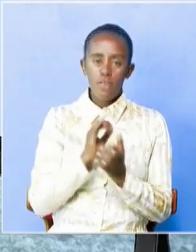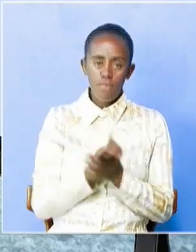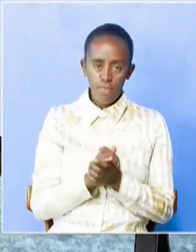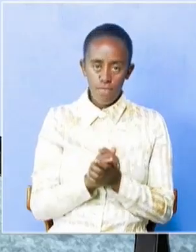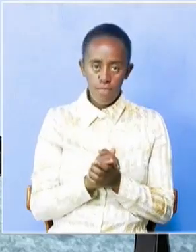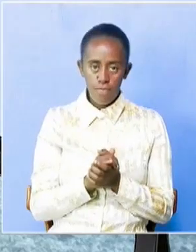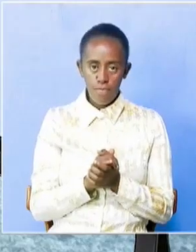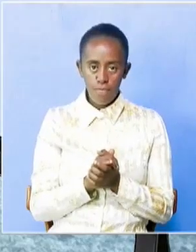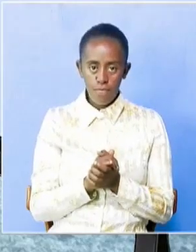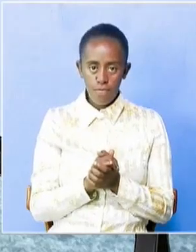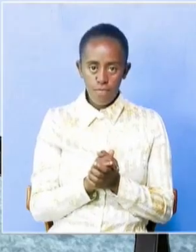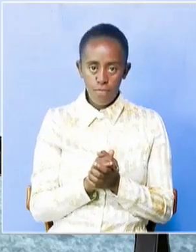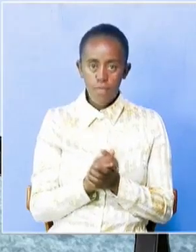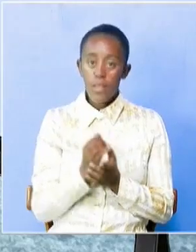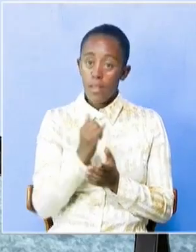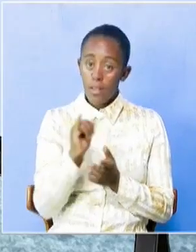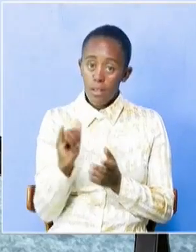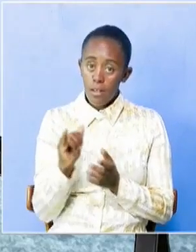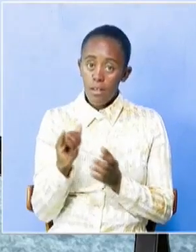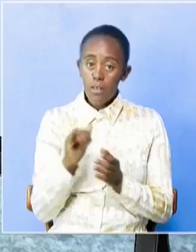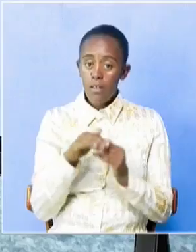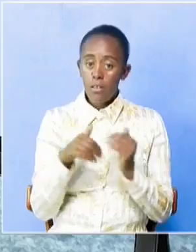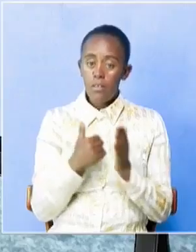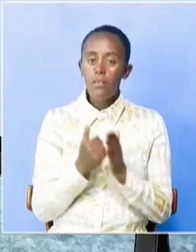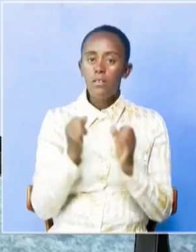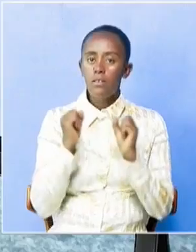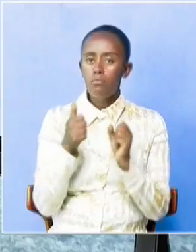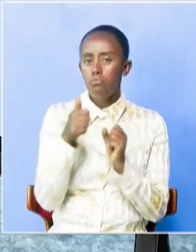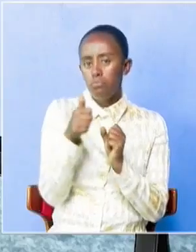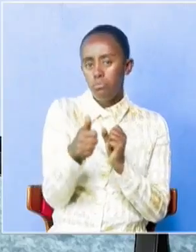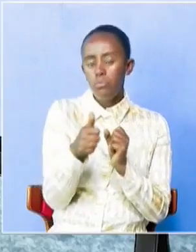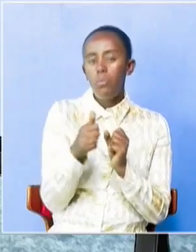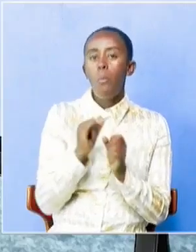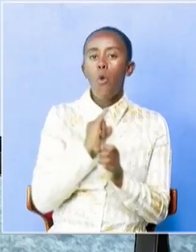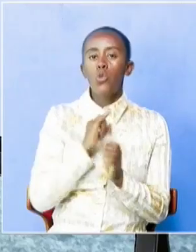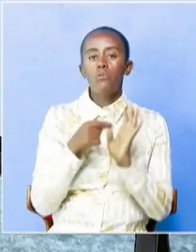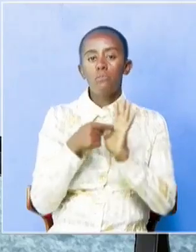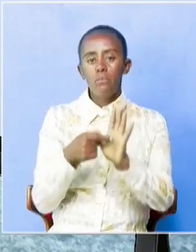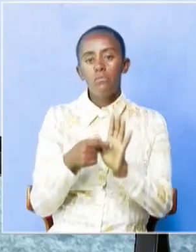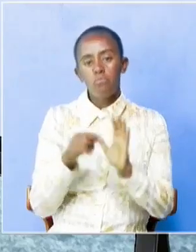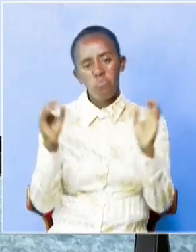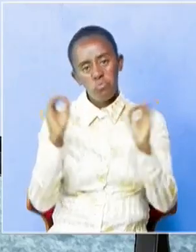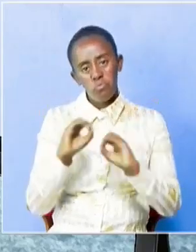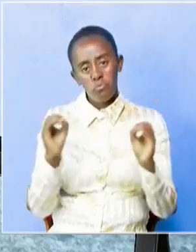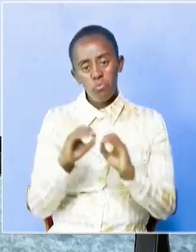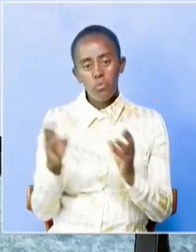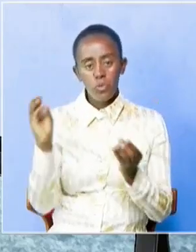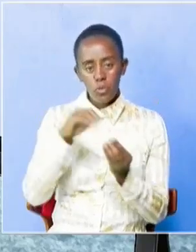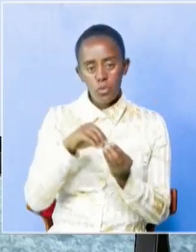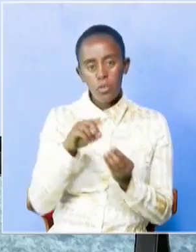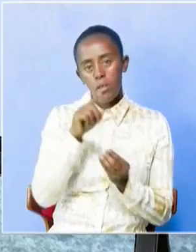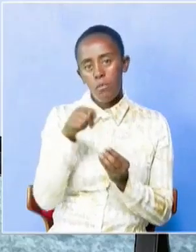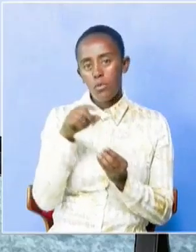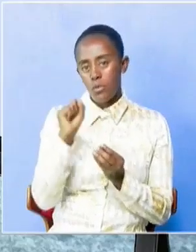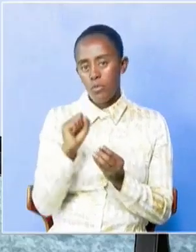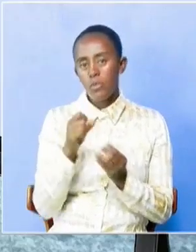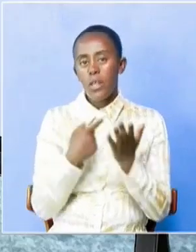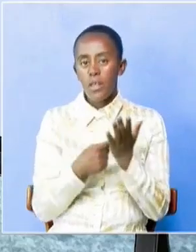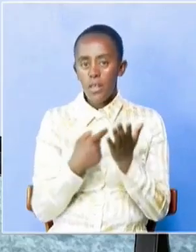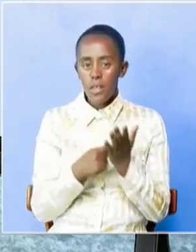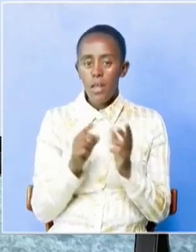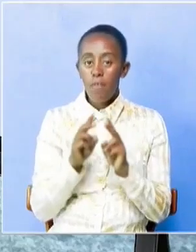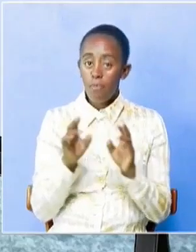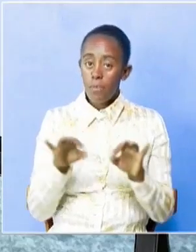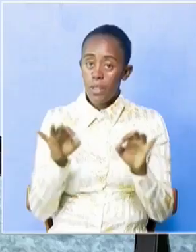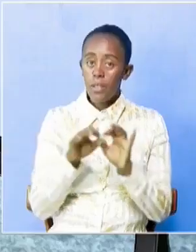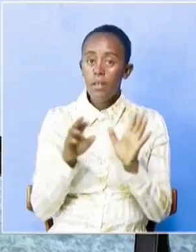possession. So they on their own can show possession, so we don't need to add an apostrophe. This is a